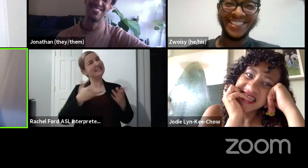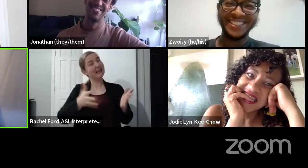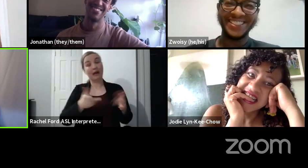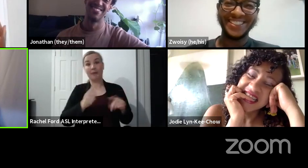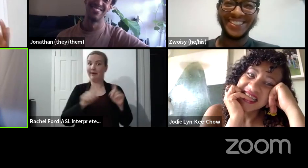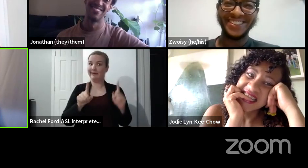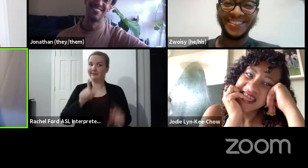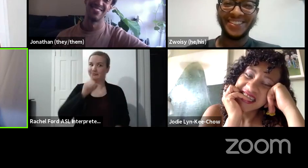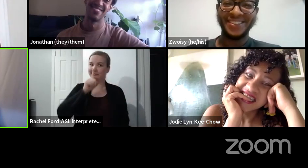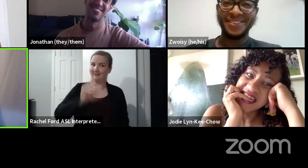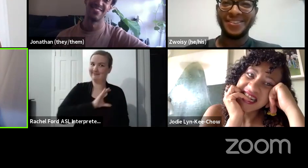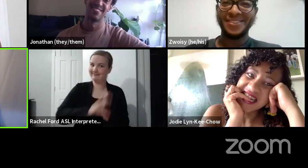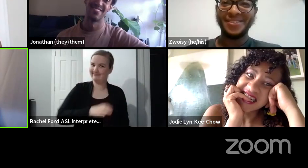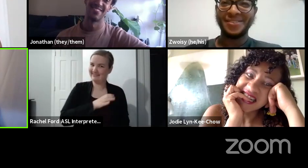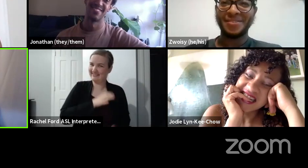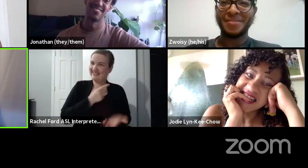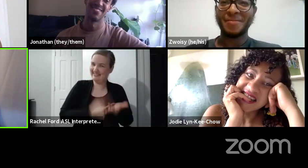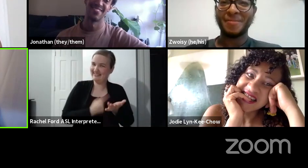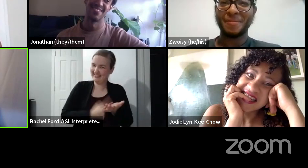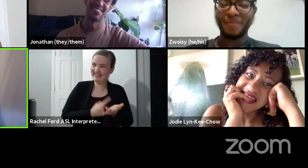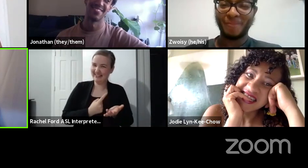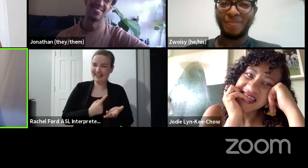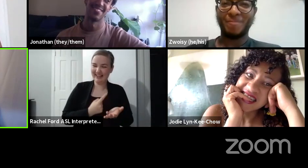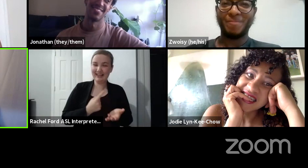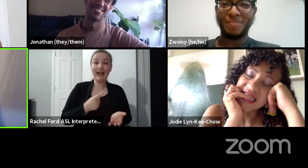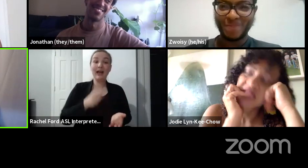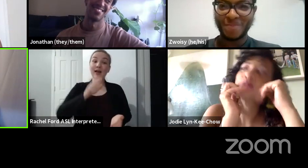do they materialize in your work?